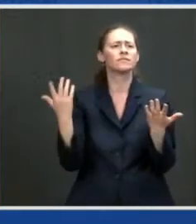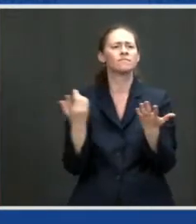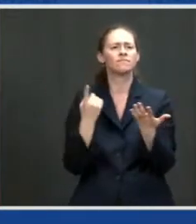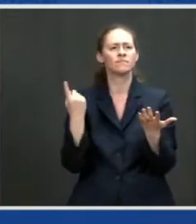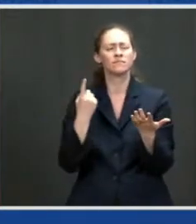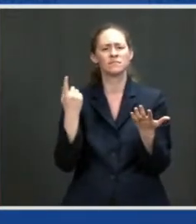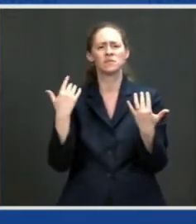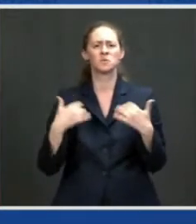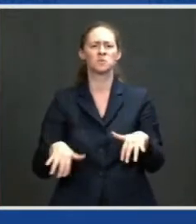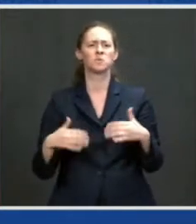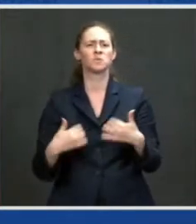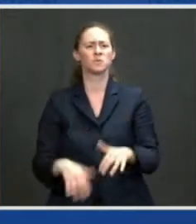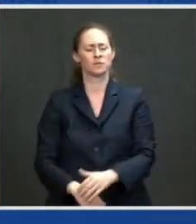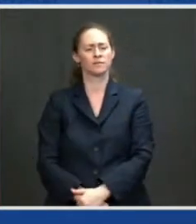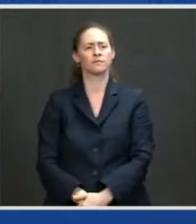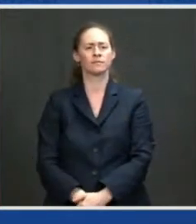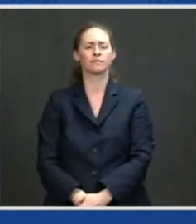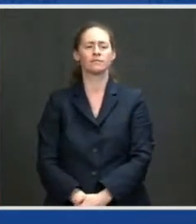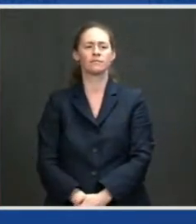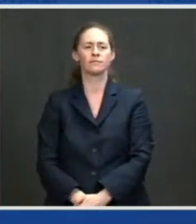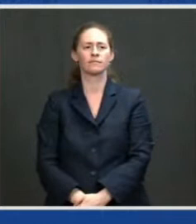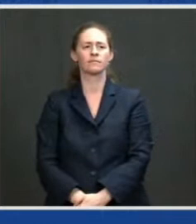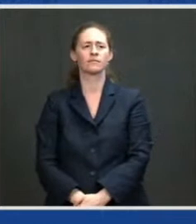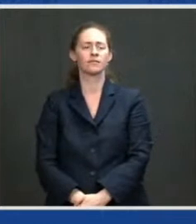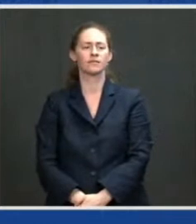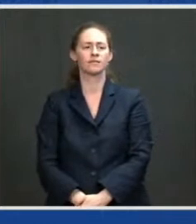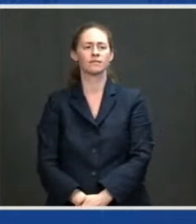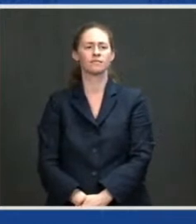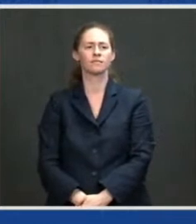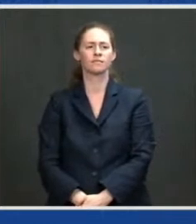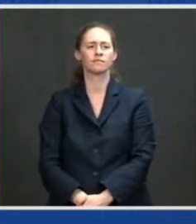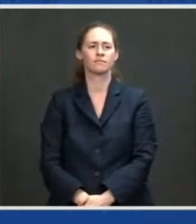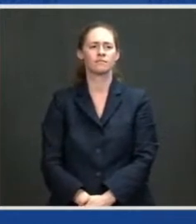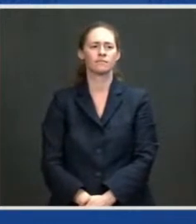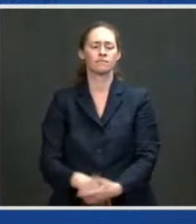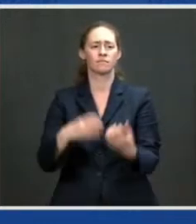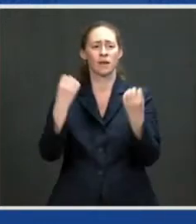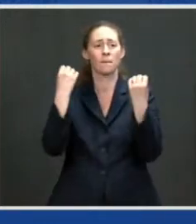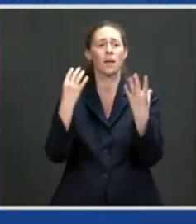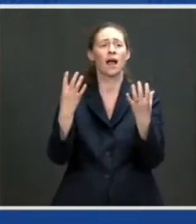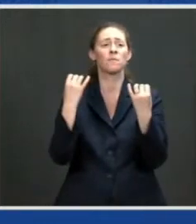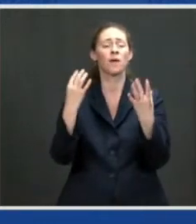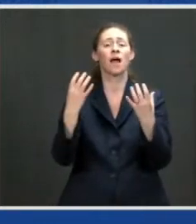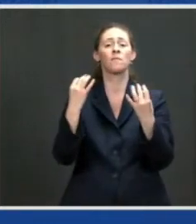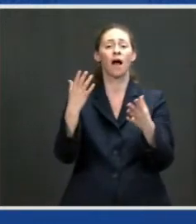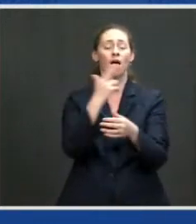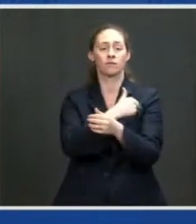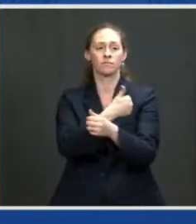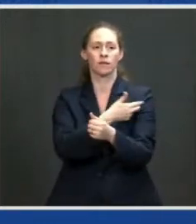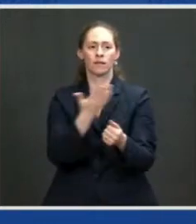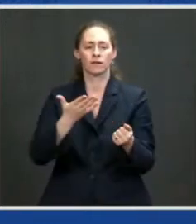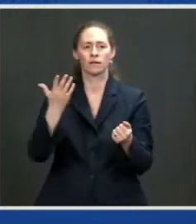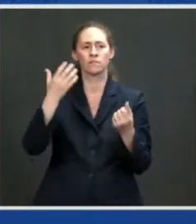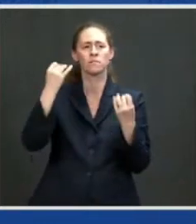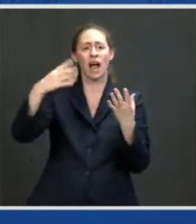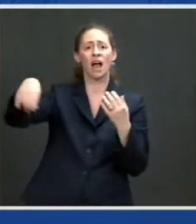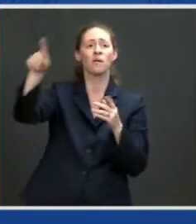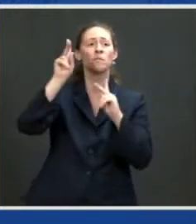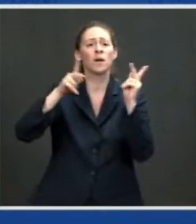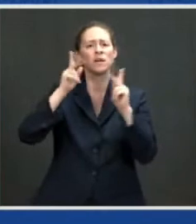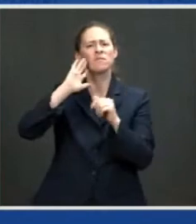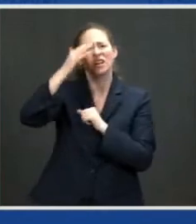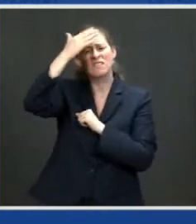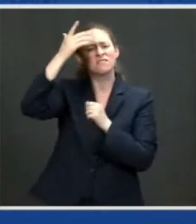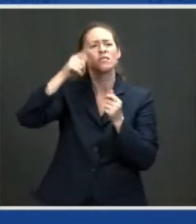in America, as the nurses can tell you, every single one will be occupied in the next 15 years with an Alzheimer's patient. Every